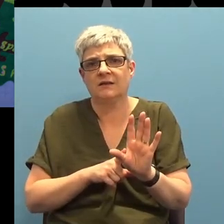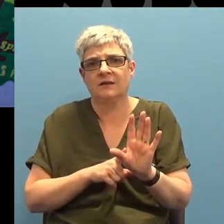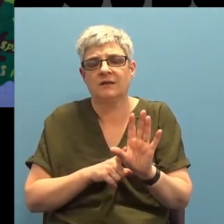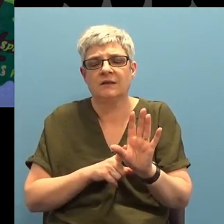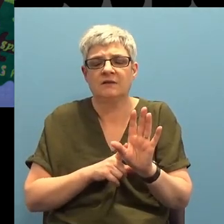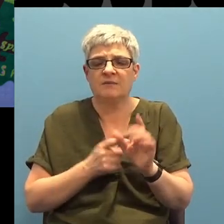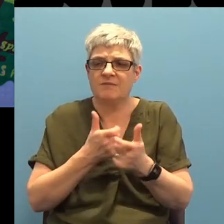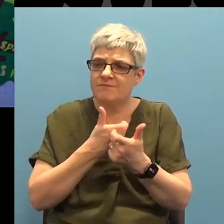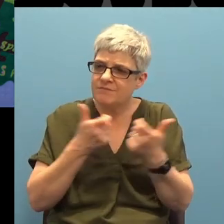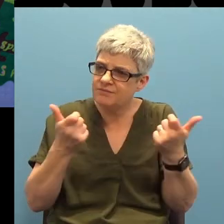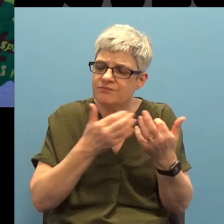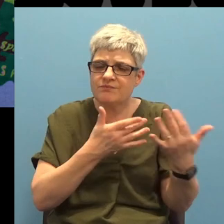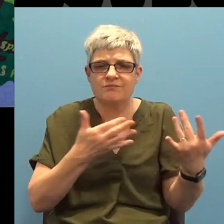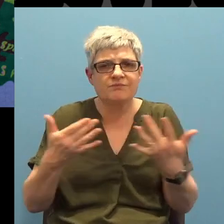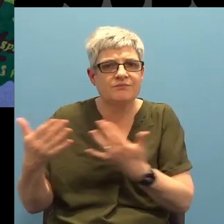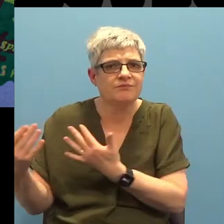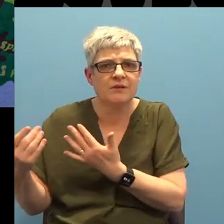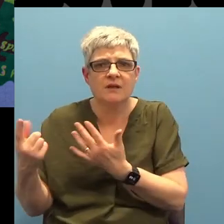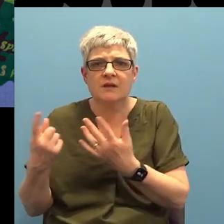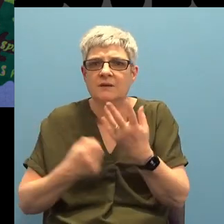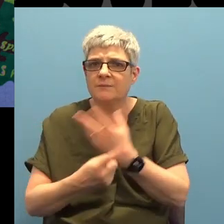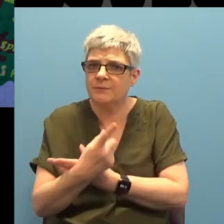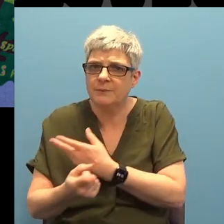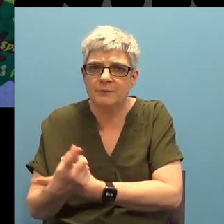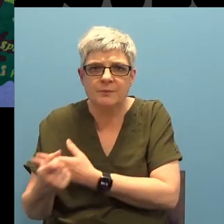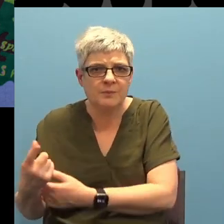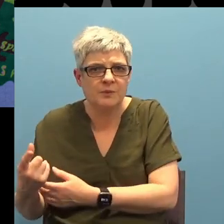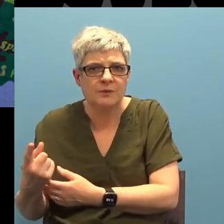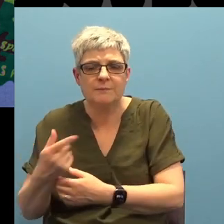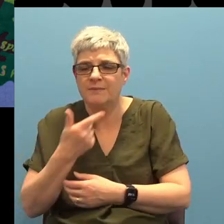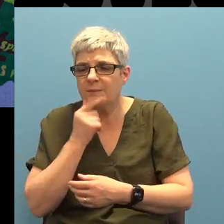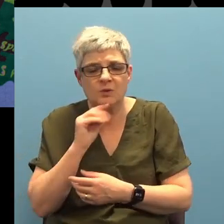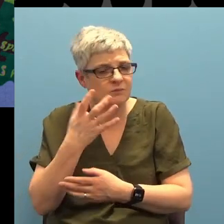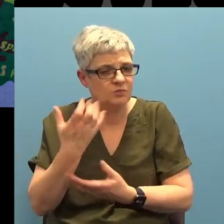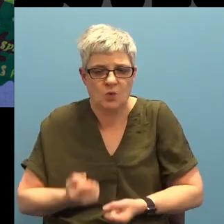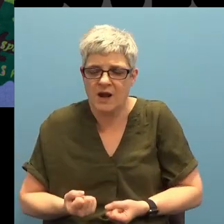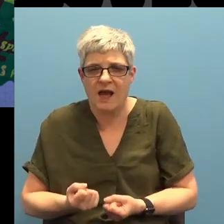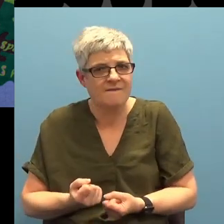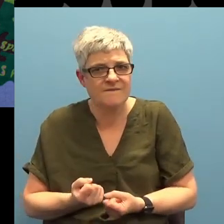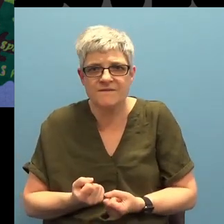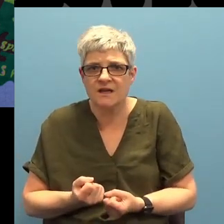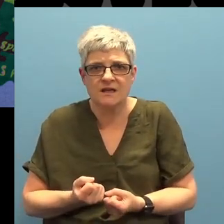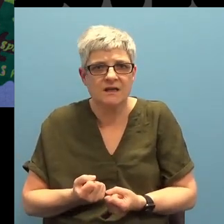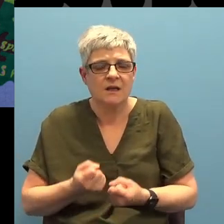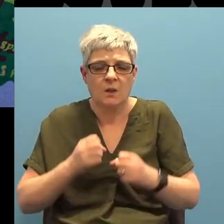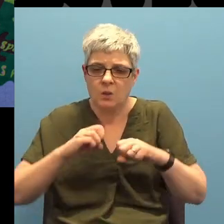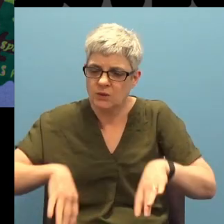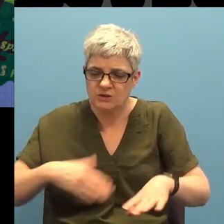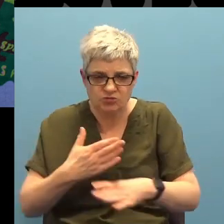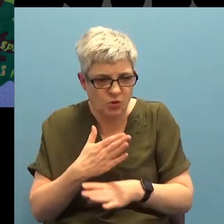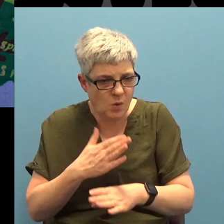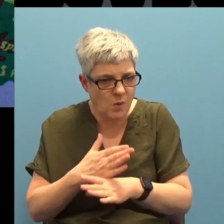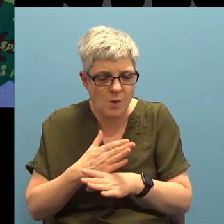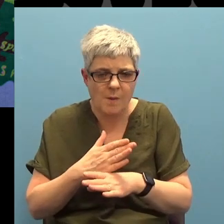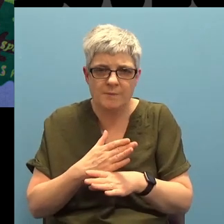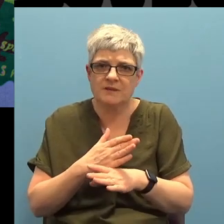there have been lots of instances of folks doing without, folks losing their jobs.